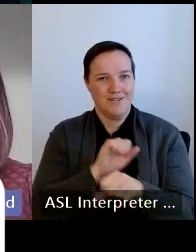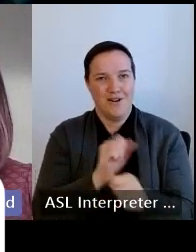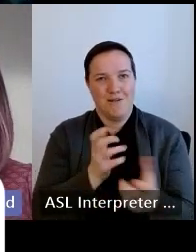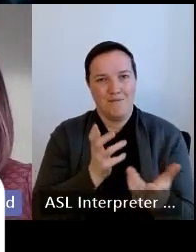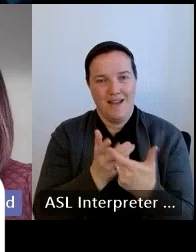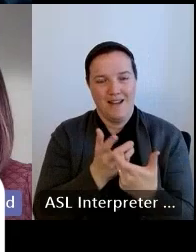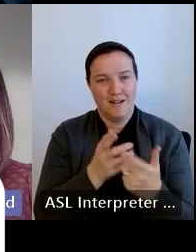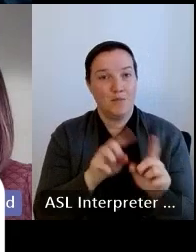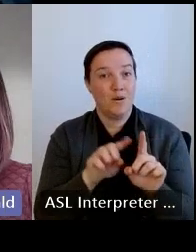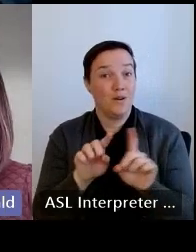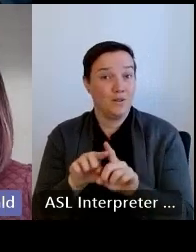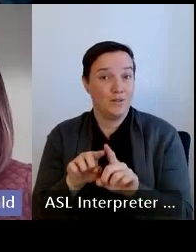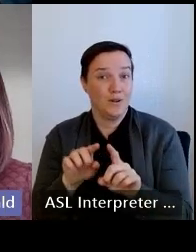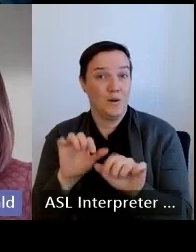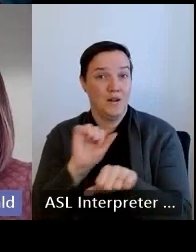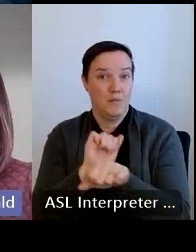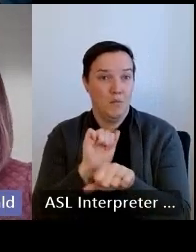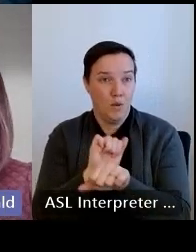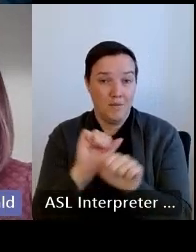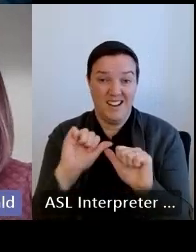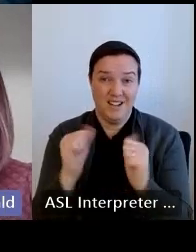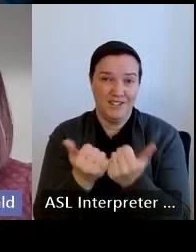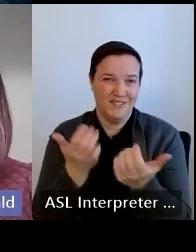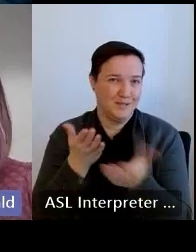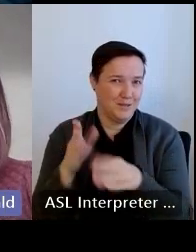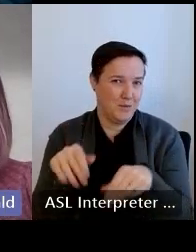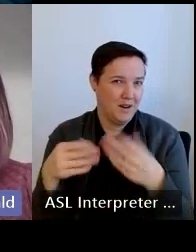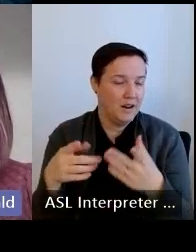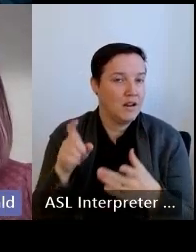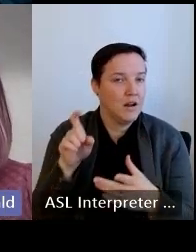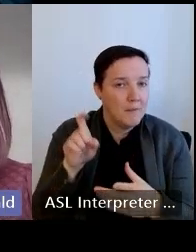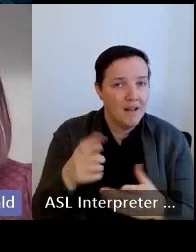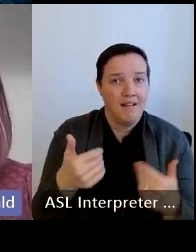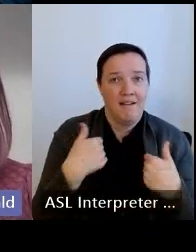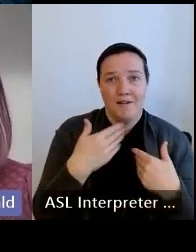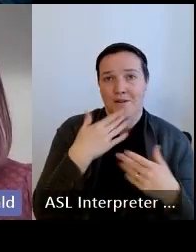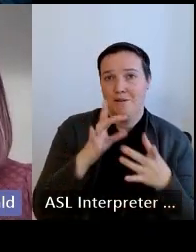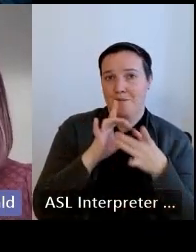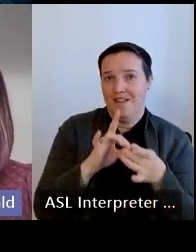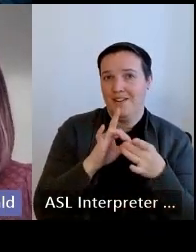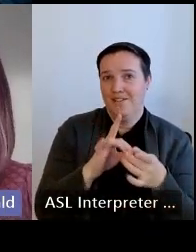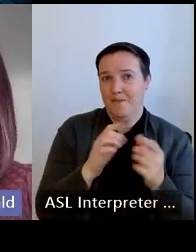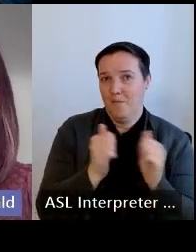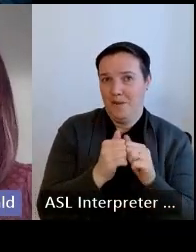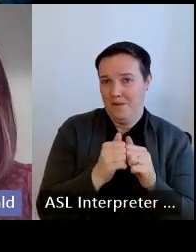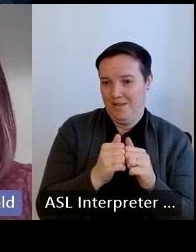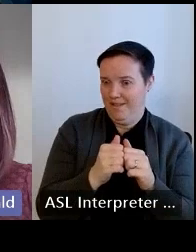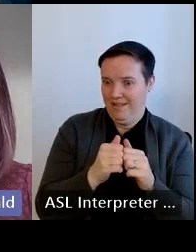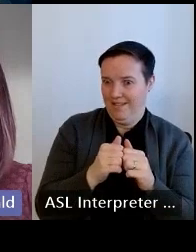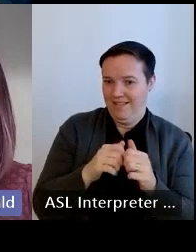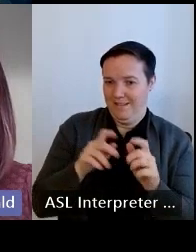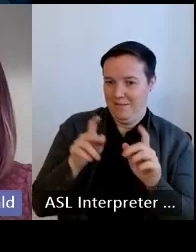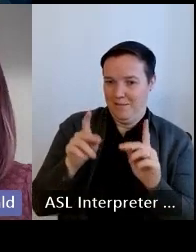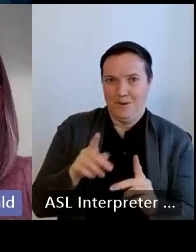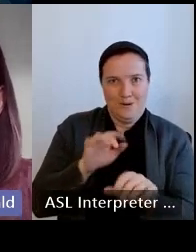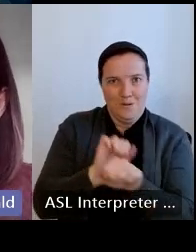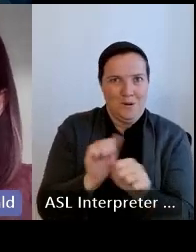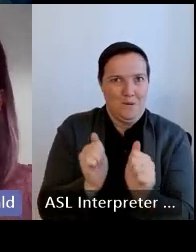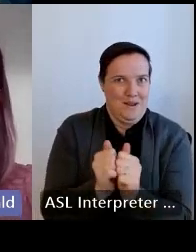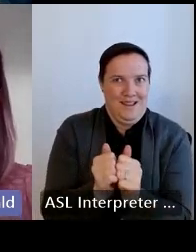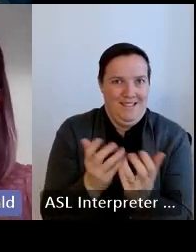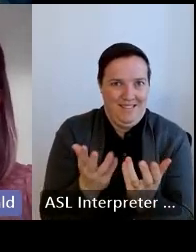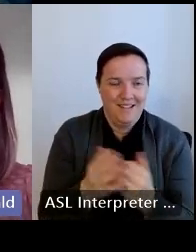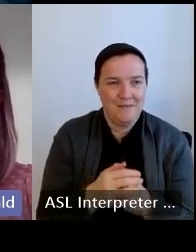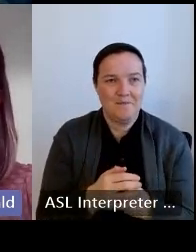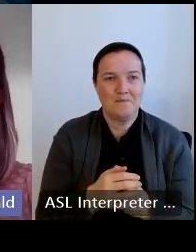by employment agencies, is that you have to have a good relationship with whomever you're working very closely with. So I